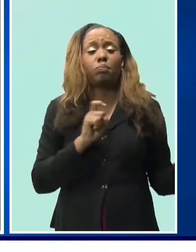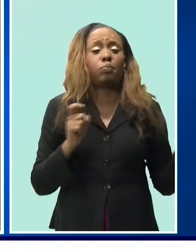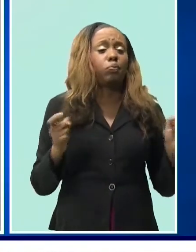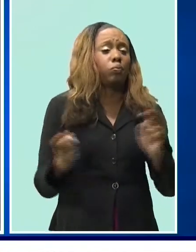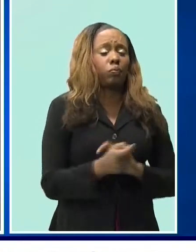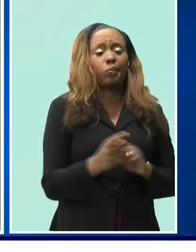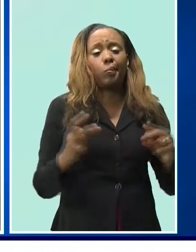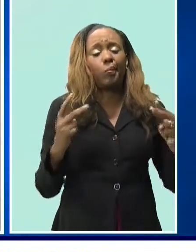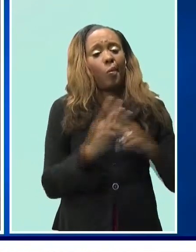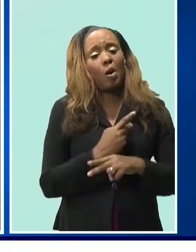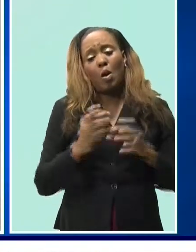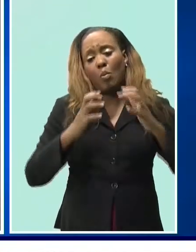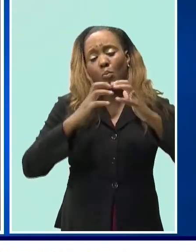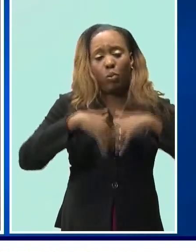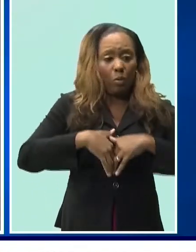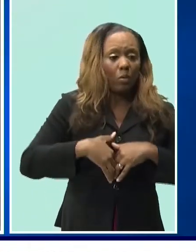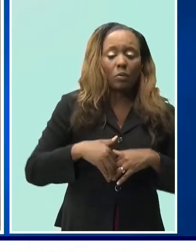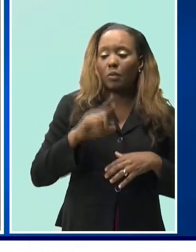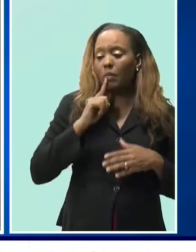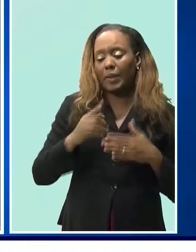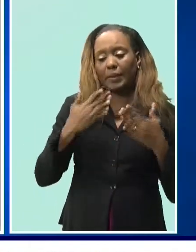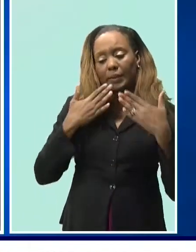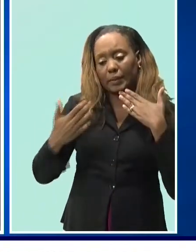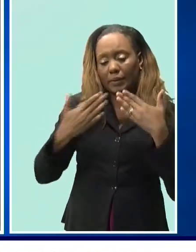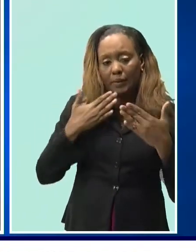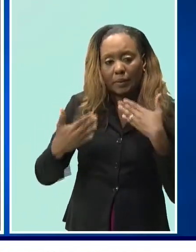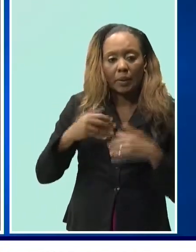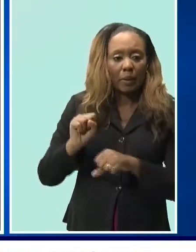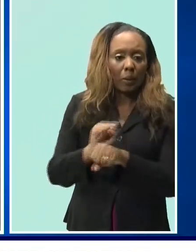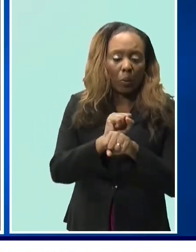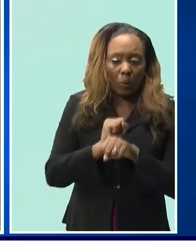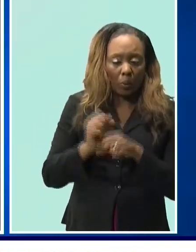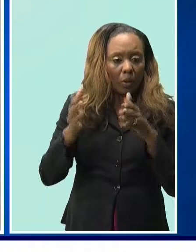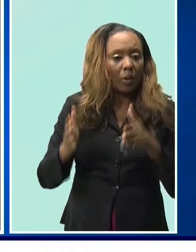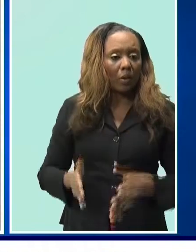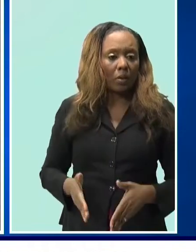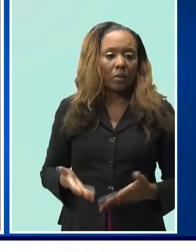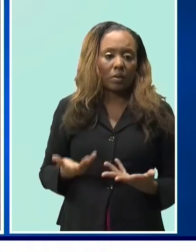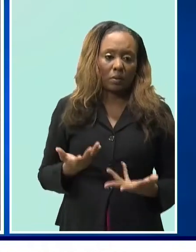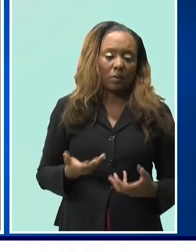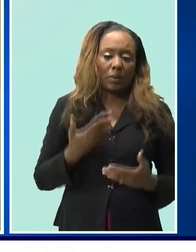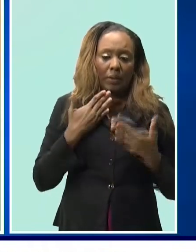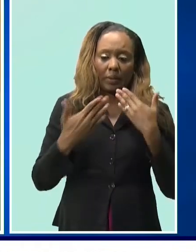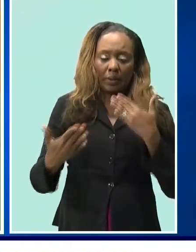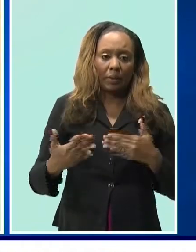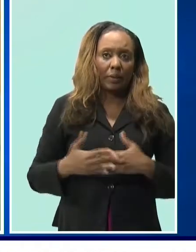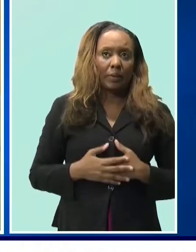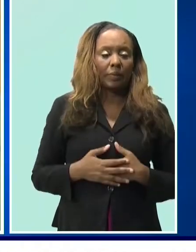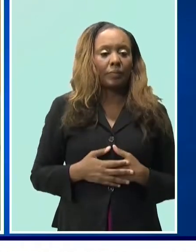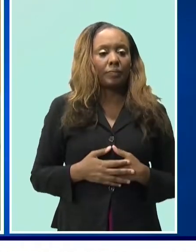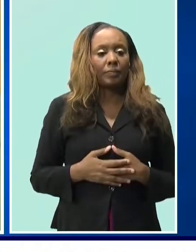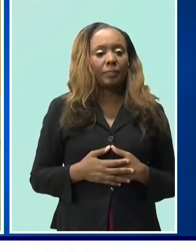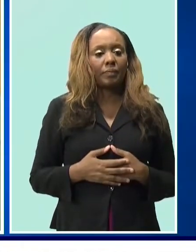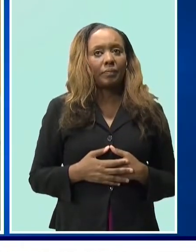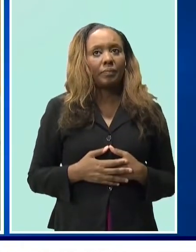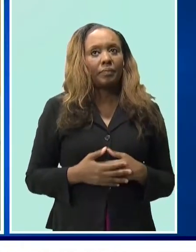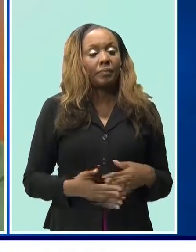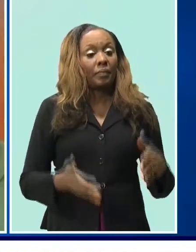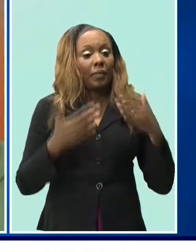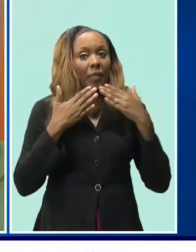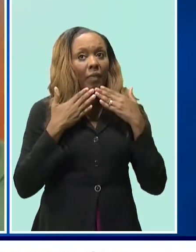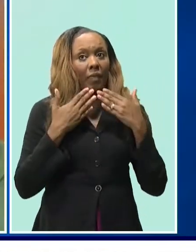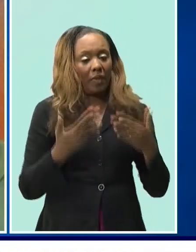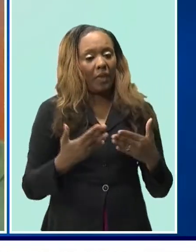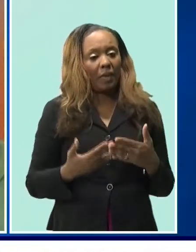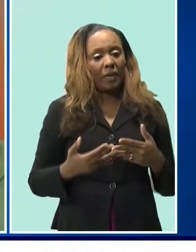crumble. So we really have to extend gratitude and appreciation for all of those workers on the front line. Thank you very